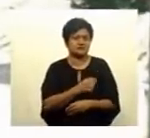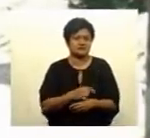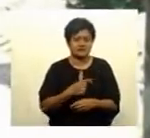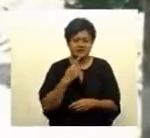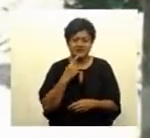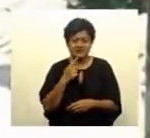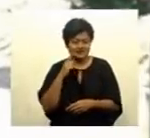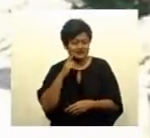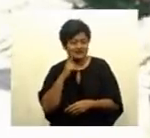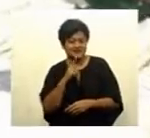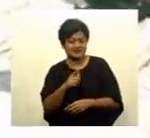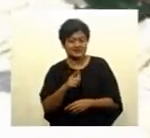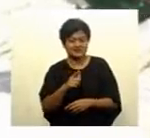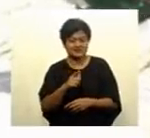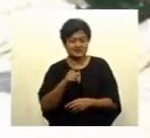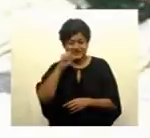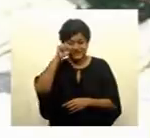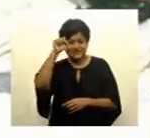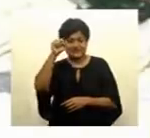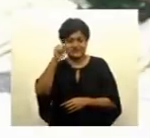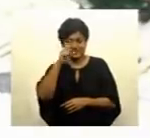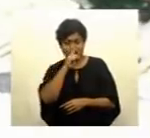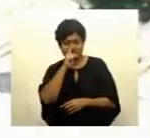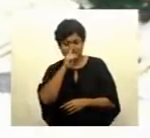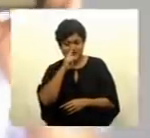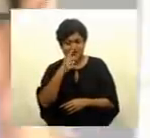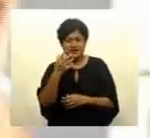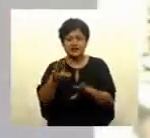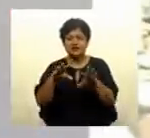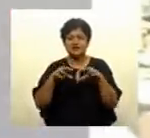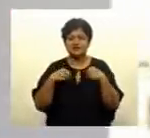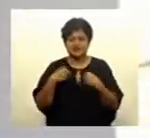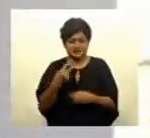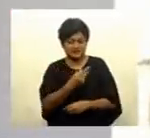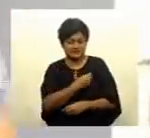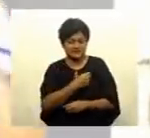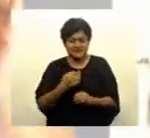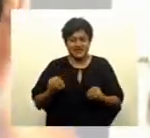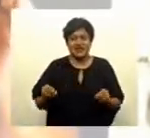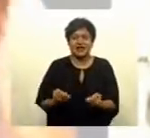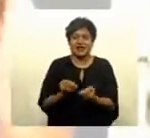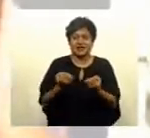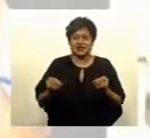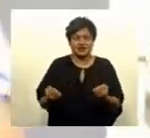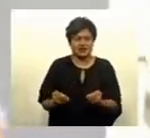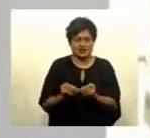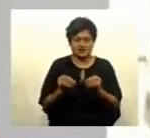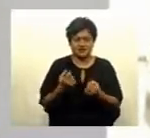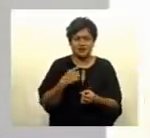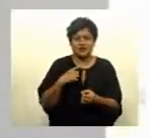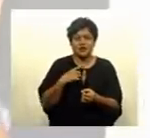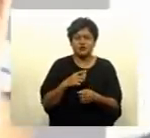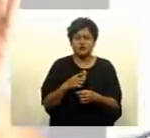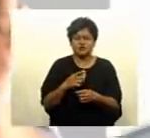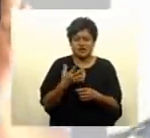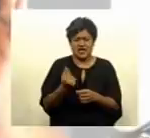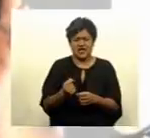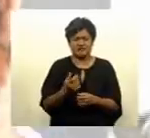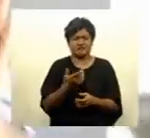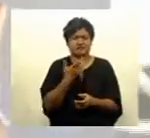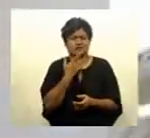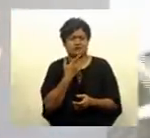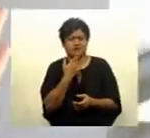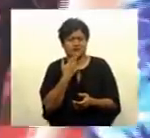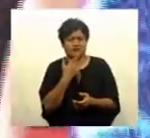these senior citizens voluntarily receiving their dose is encouraging, especially with much misinformation being spread